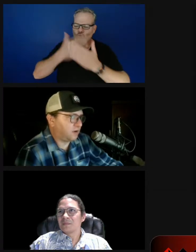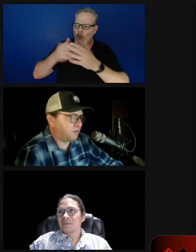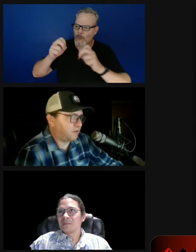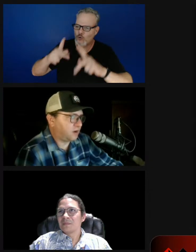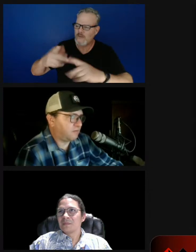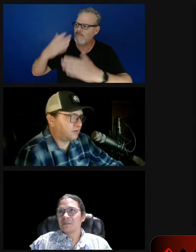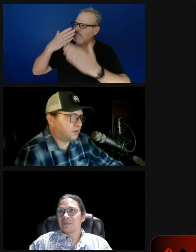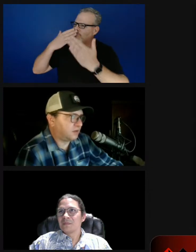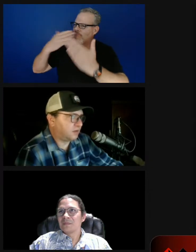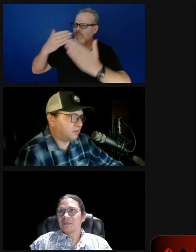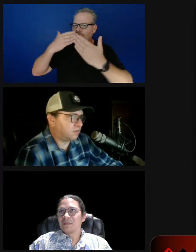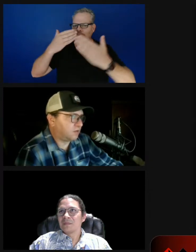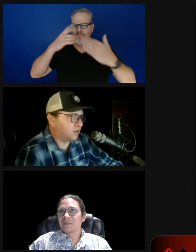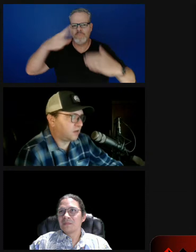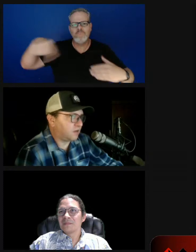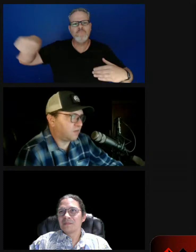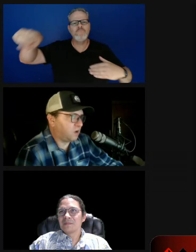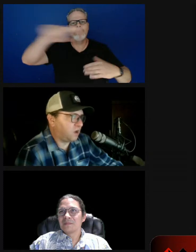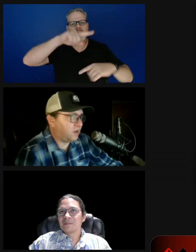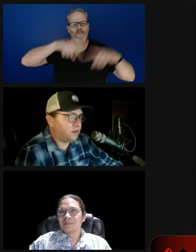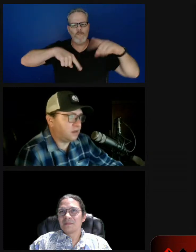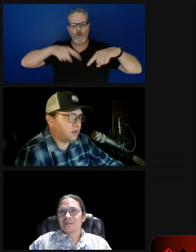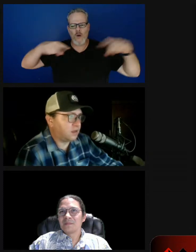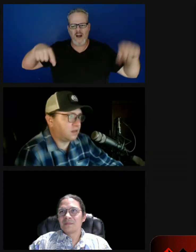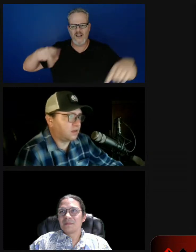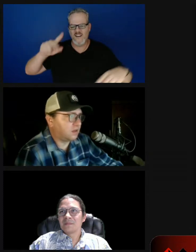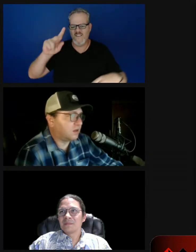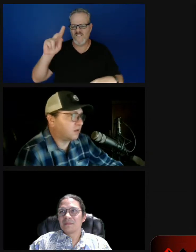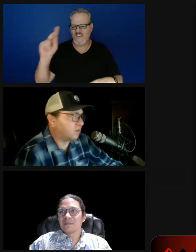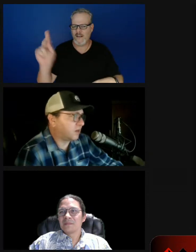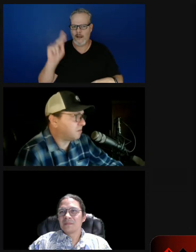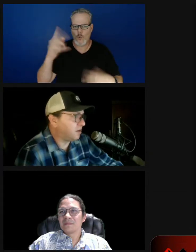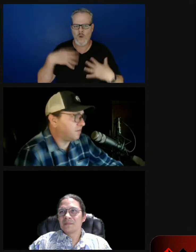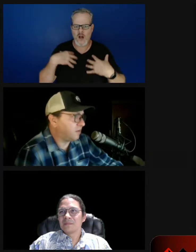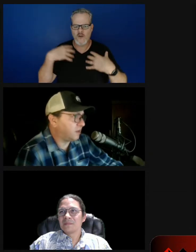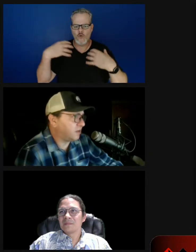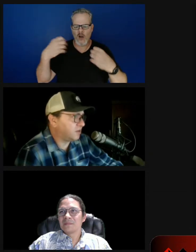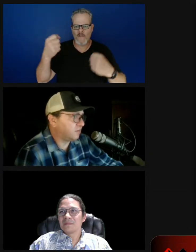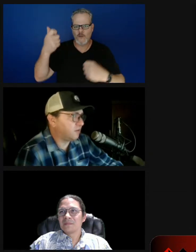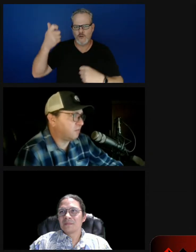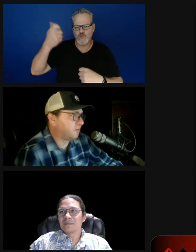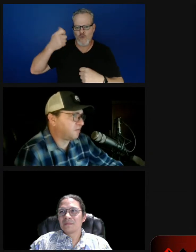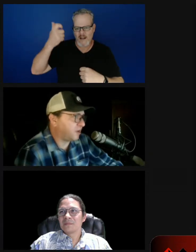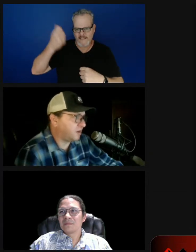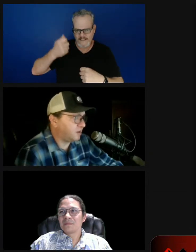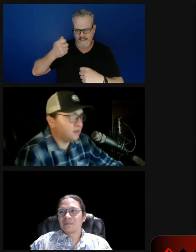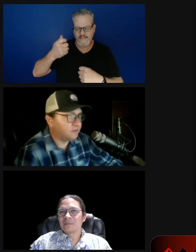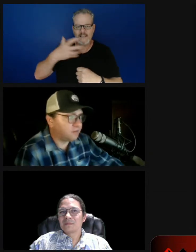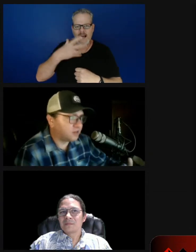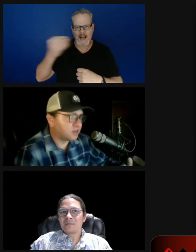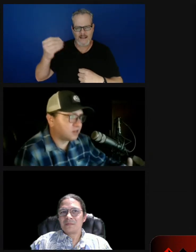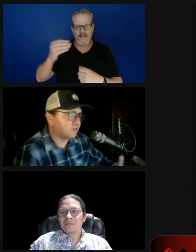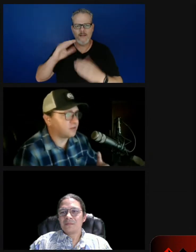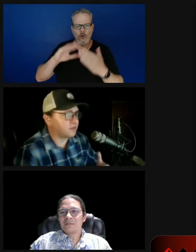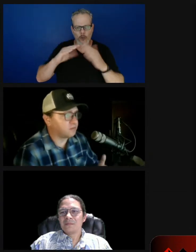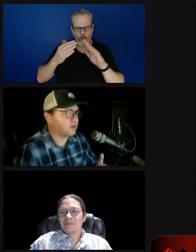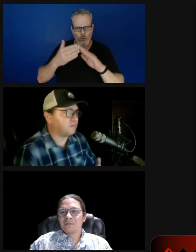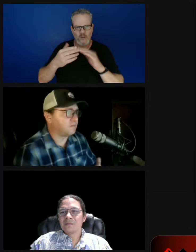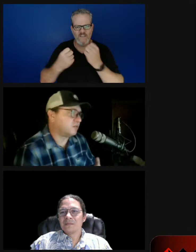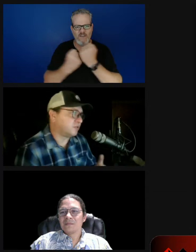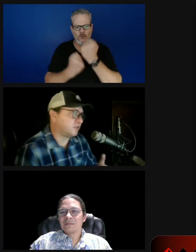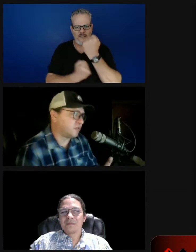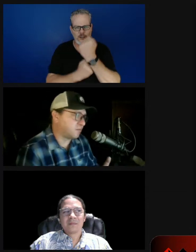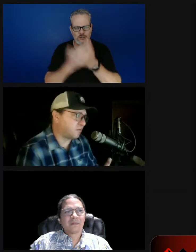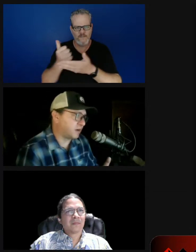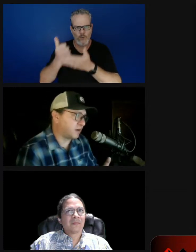Kilauea grant programs through the County of Hawaii and the Hawaii Community Foundation for helping to provide funding for this program,